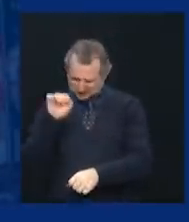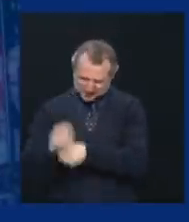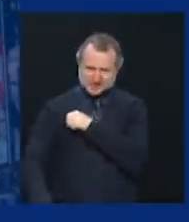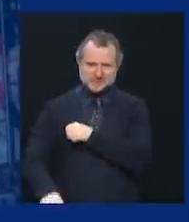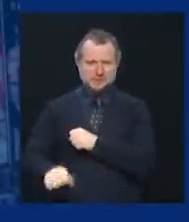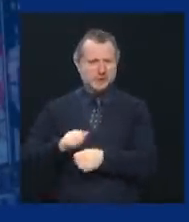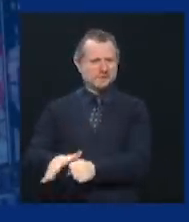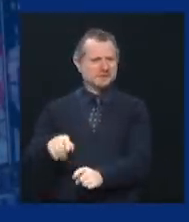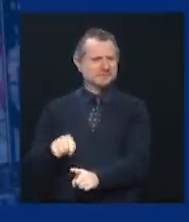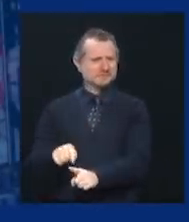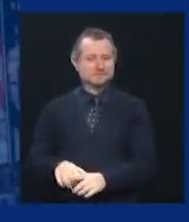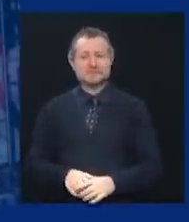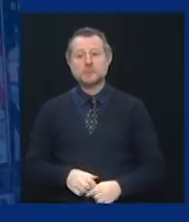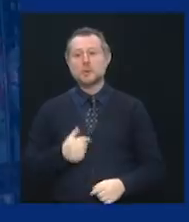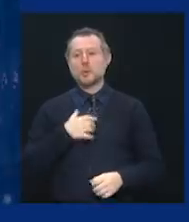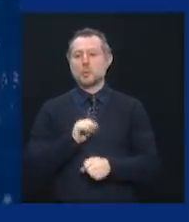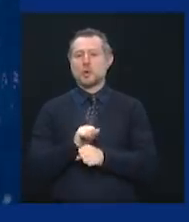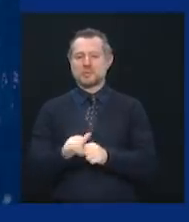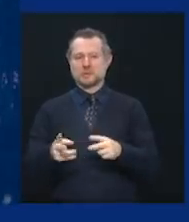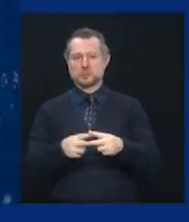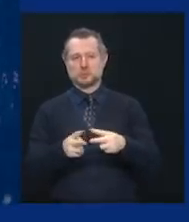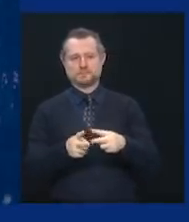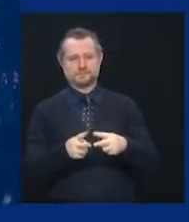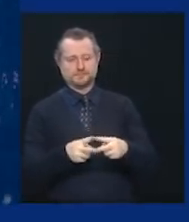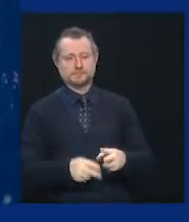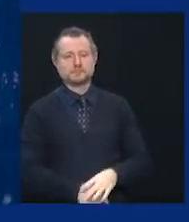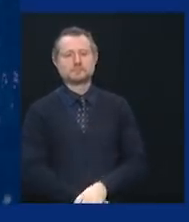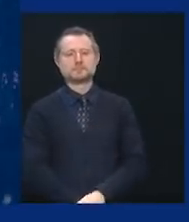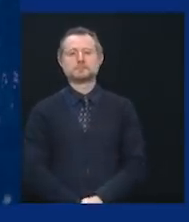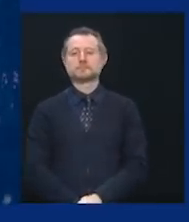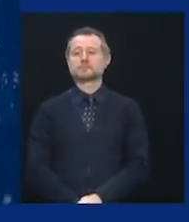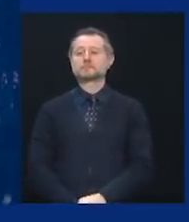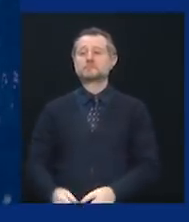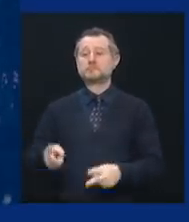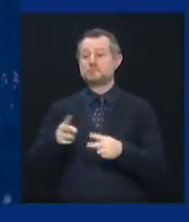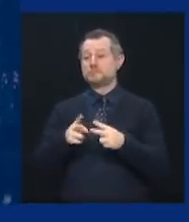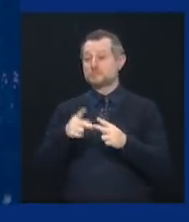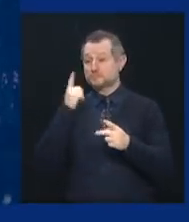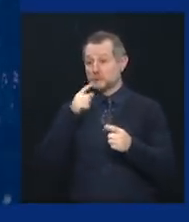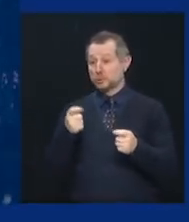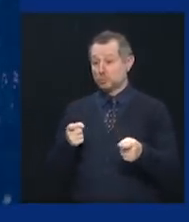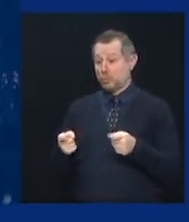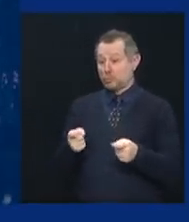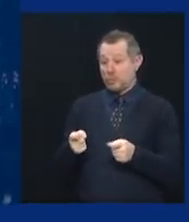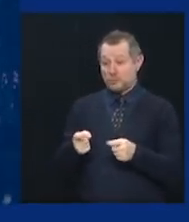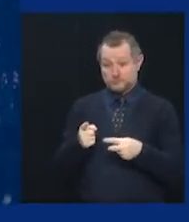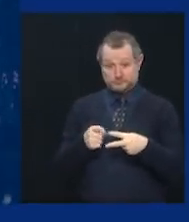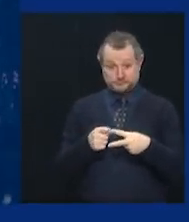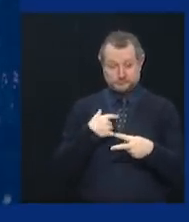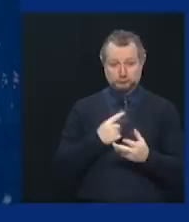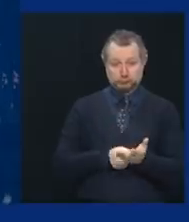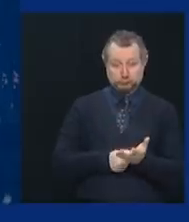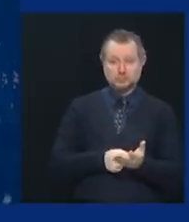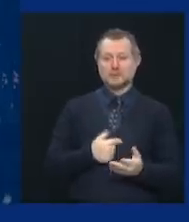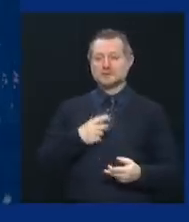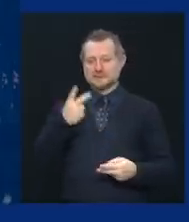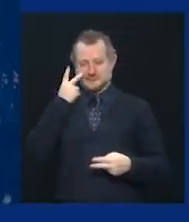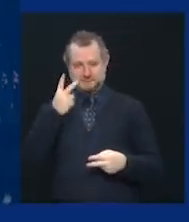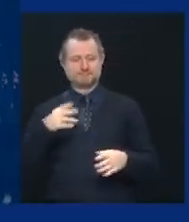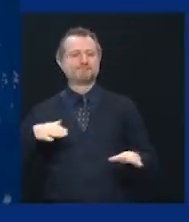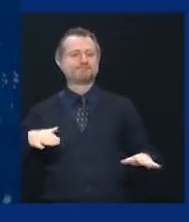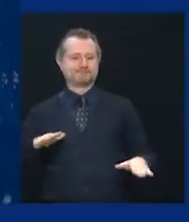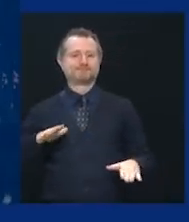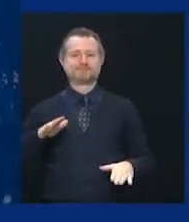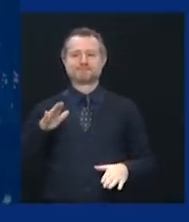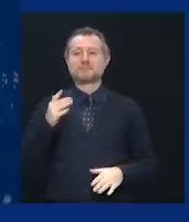And we're working on both simultaneously. On controlling COVID, we are seeing the spike that we talked